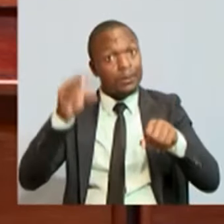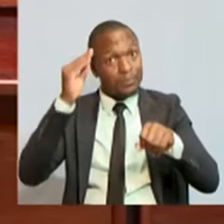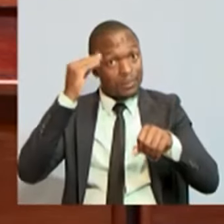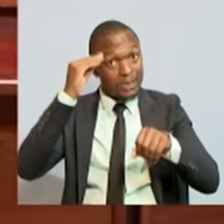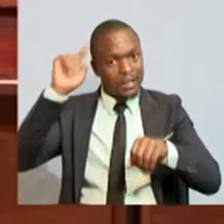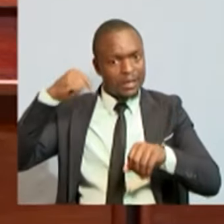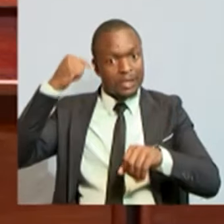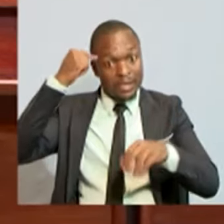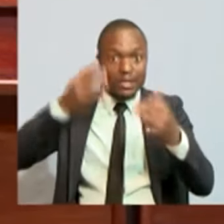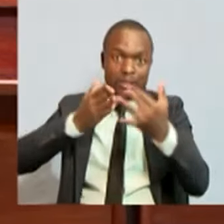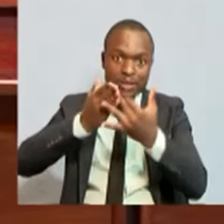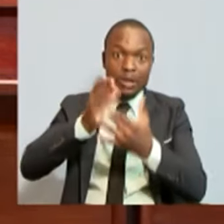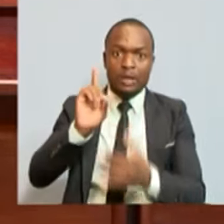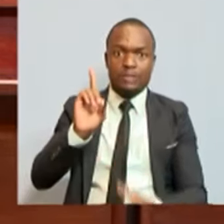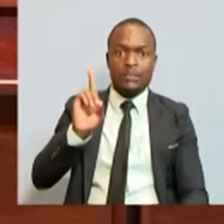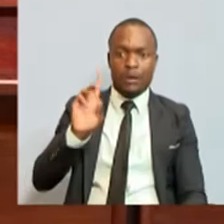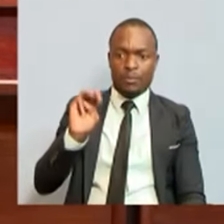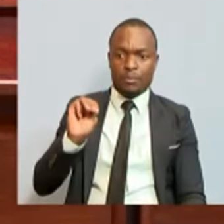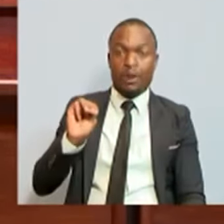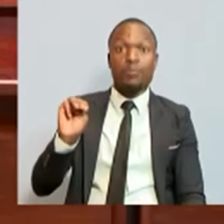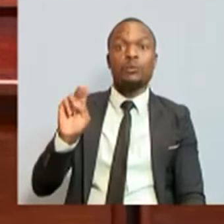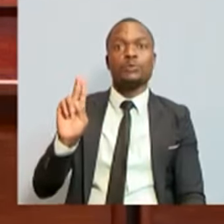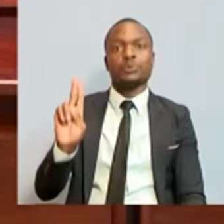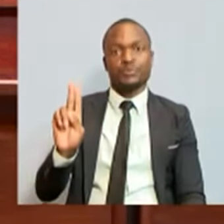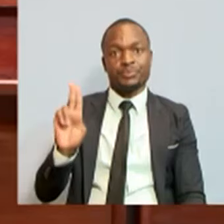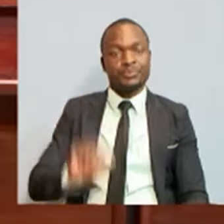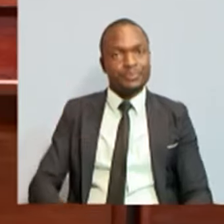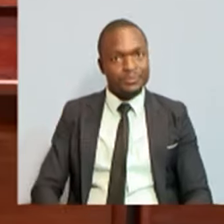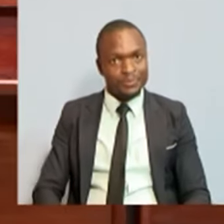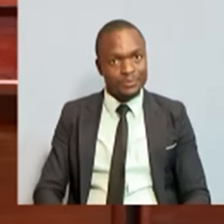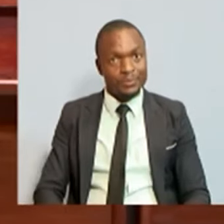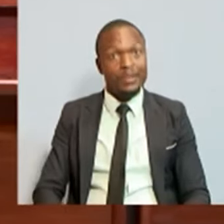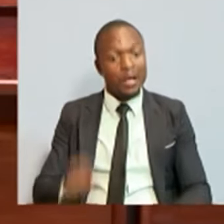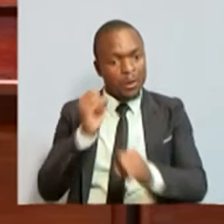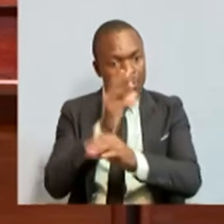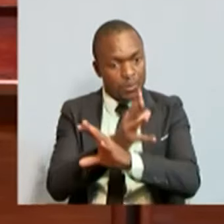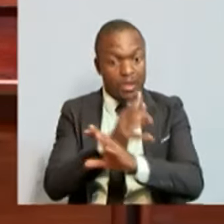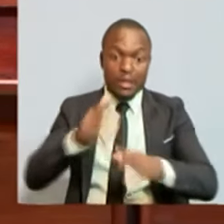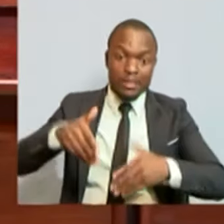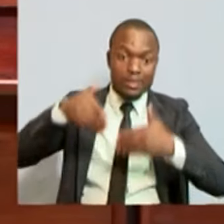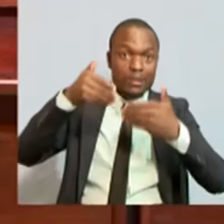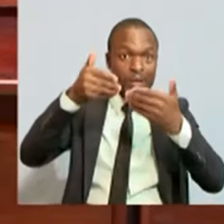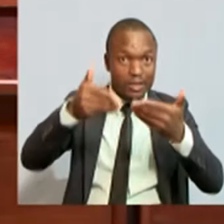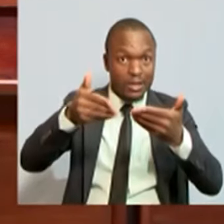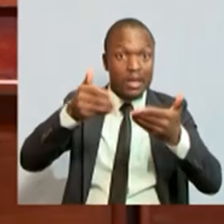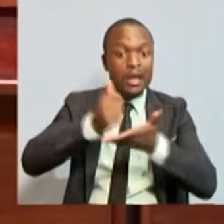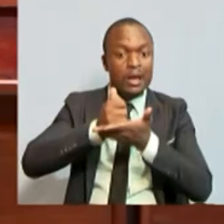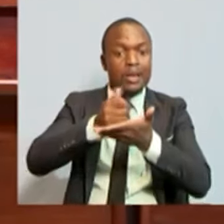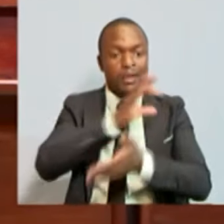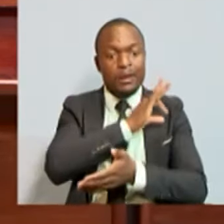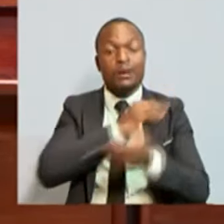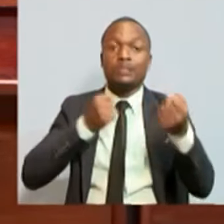Government, through the Disaster Management and Mitigation Unit, is already providing relief support to